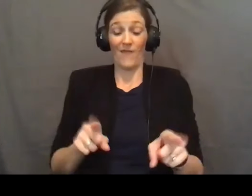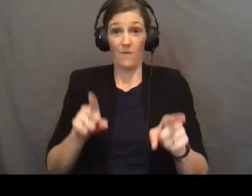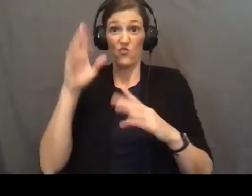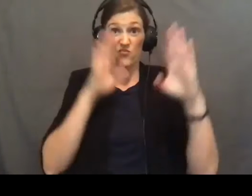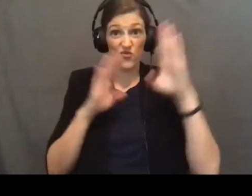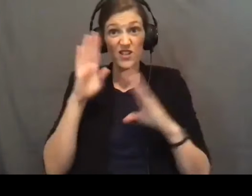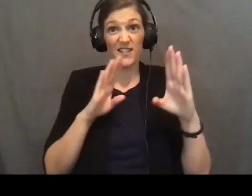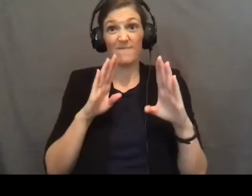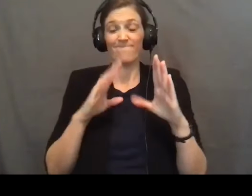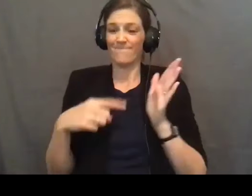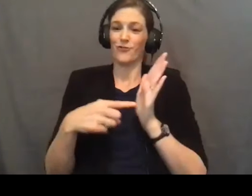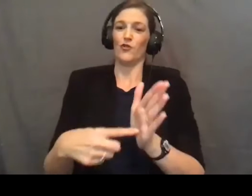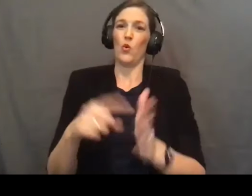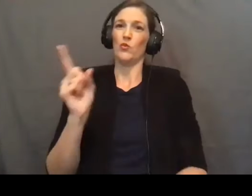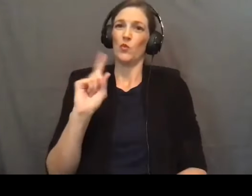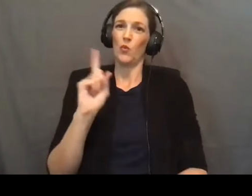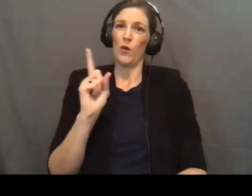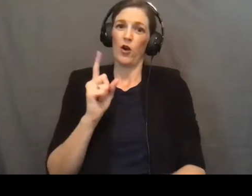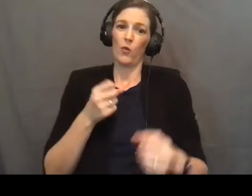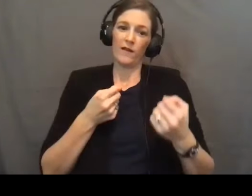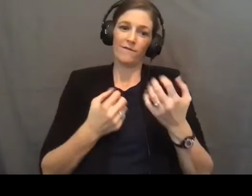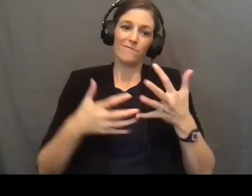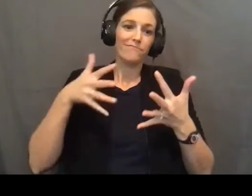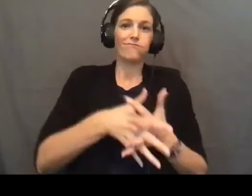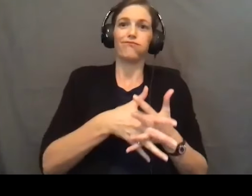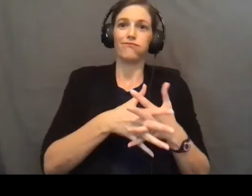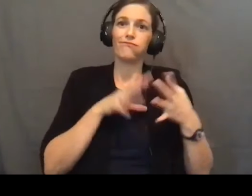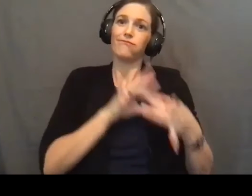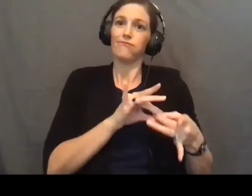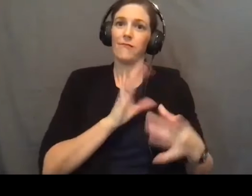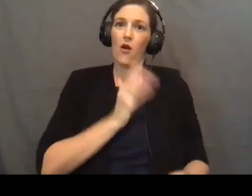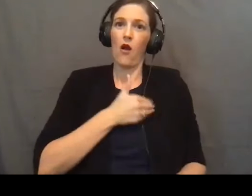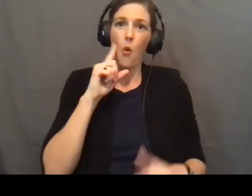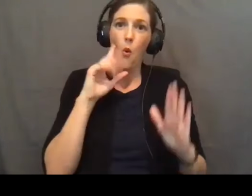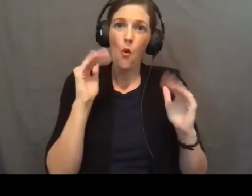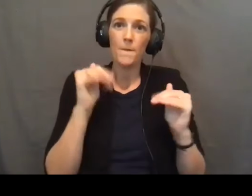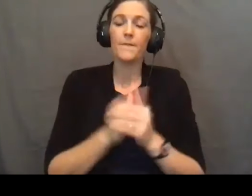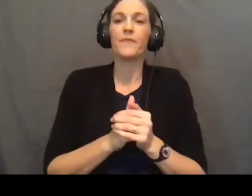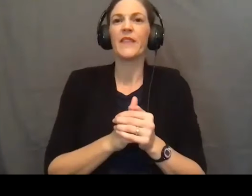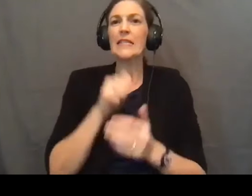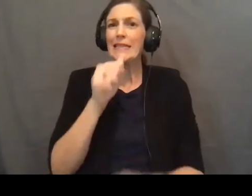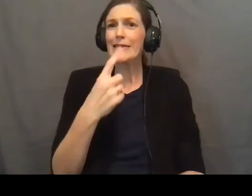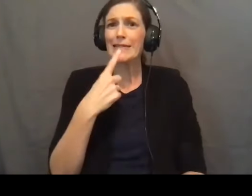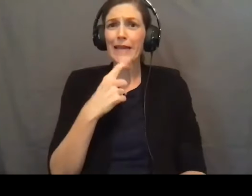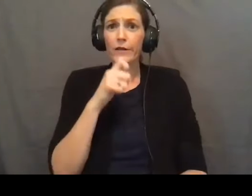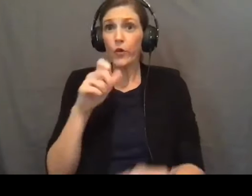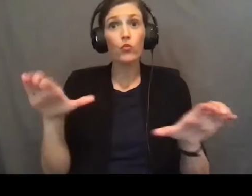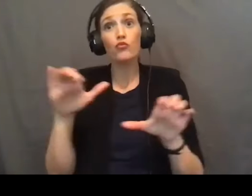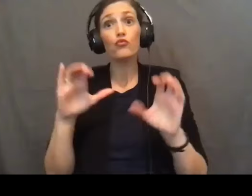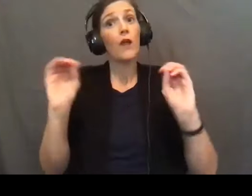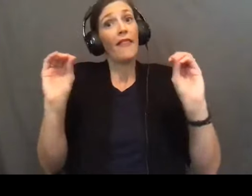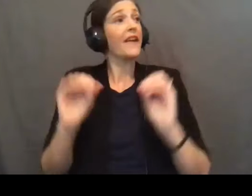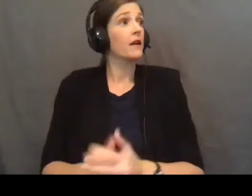reveals where we have anchored our hope. Now this passage doesn't say don't do anything about these things.